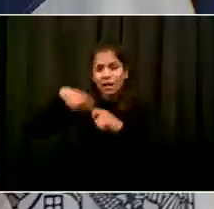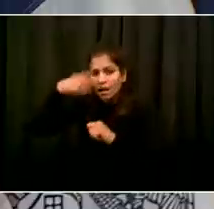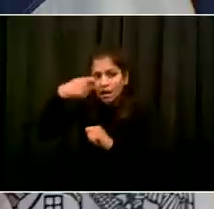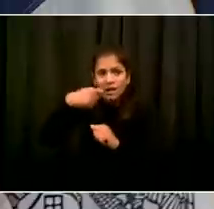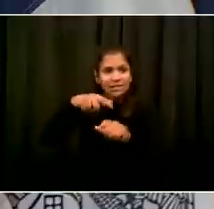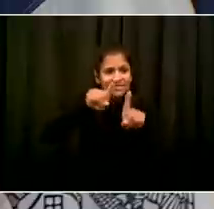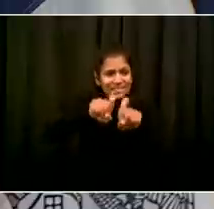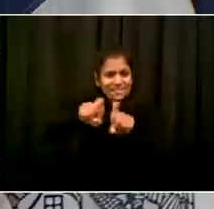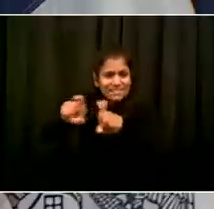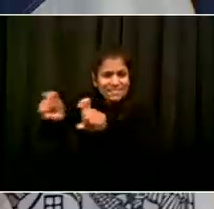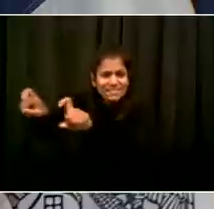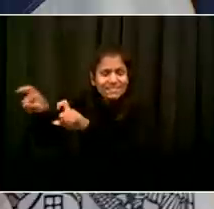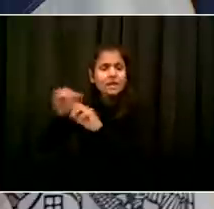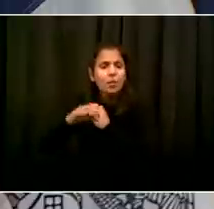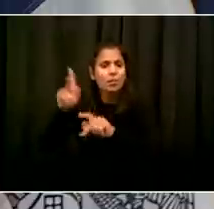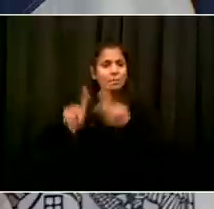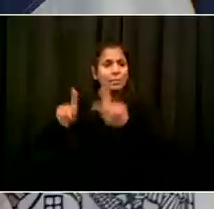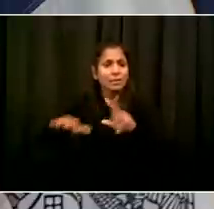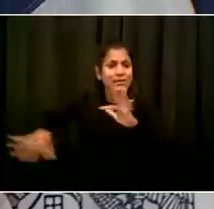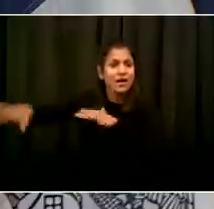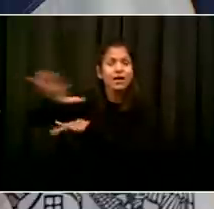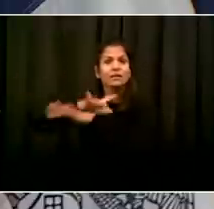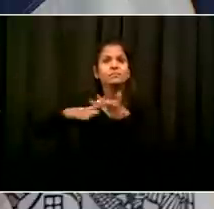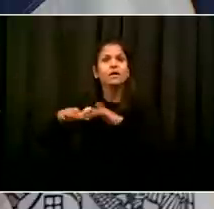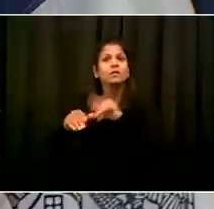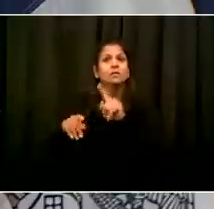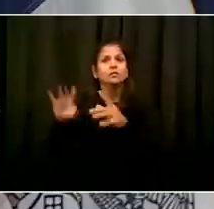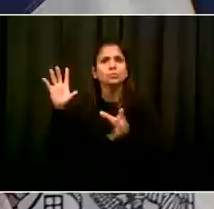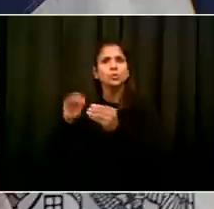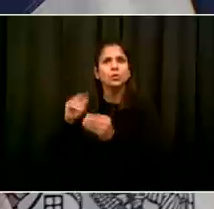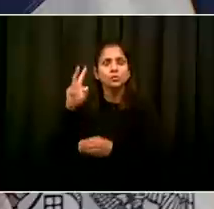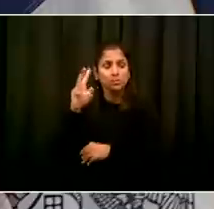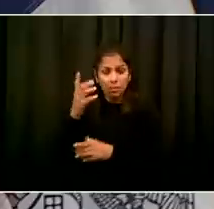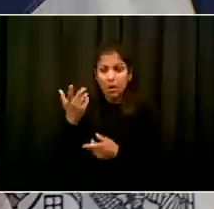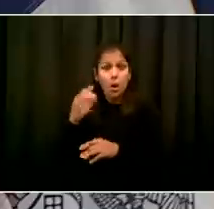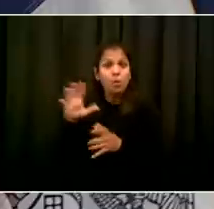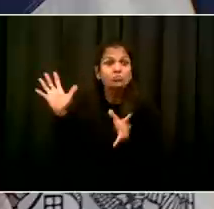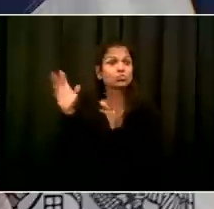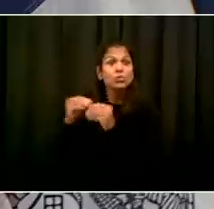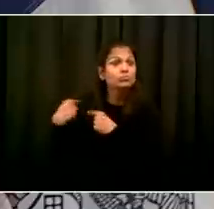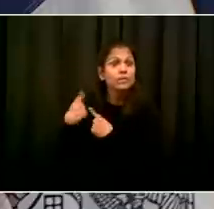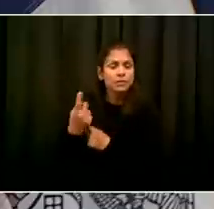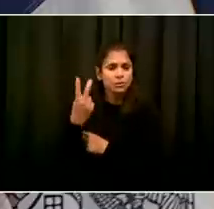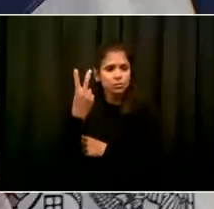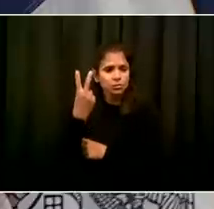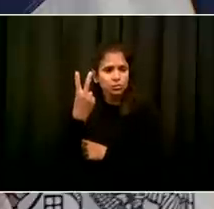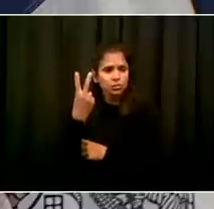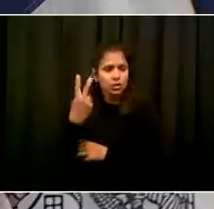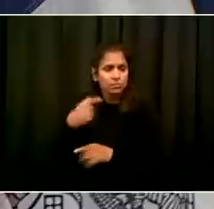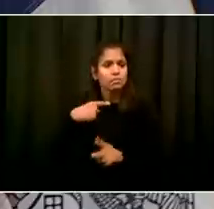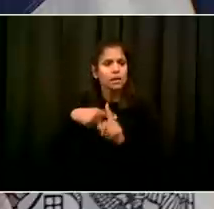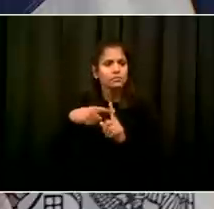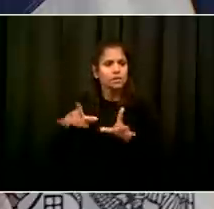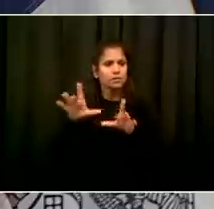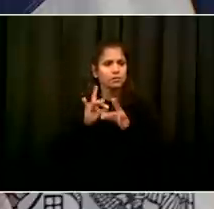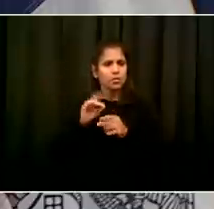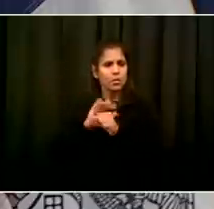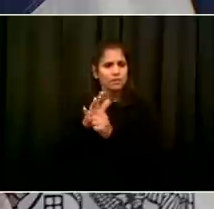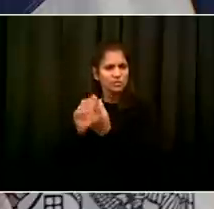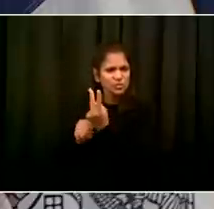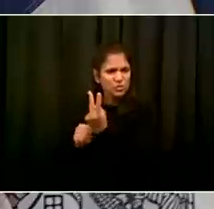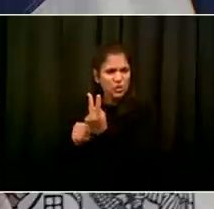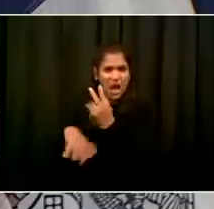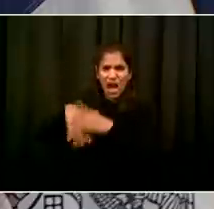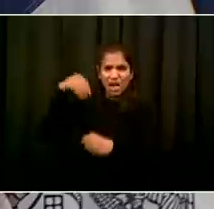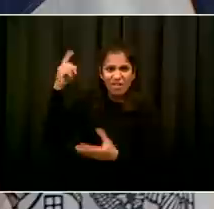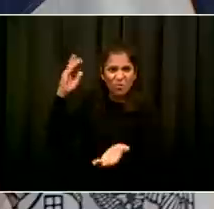DOE, everyone at Test and Trace and Department of Health. And this is what we want to continue because this is crucial to the future of